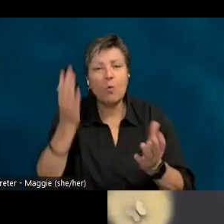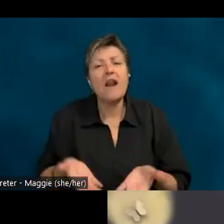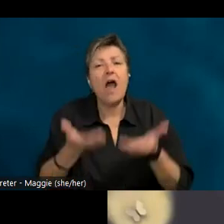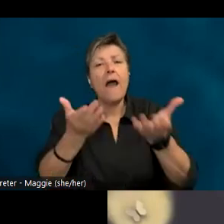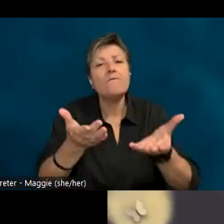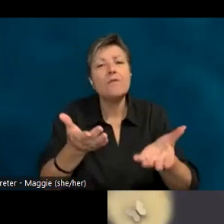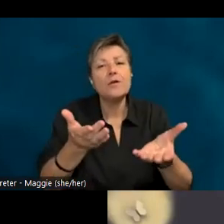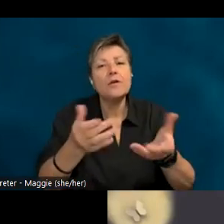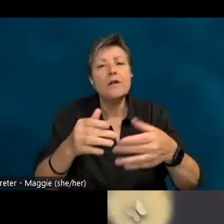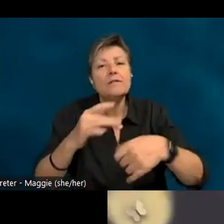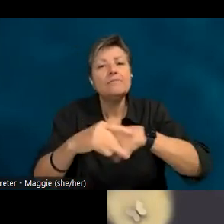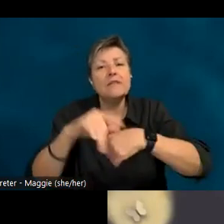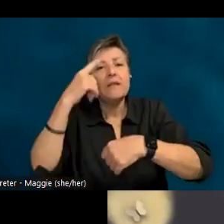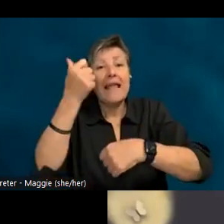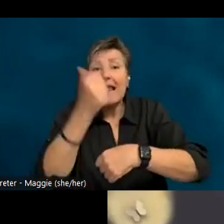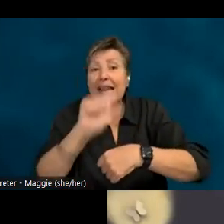any questions?